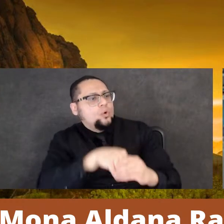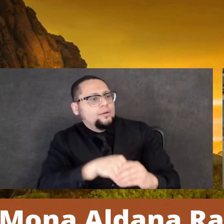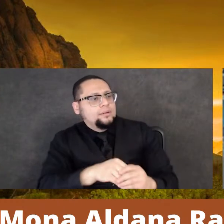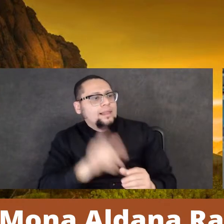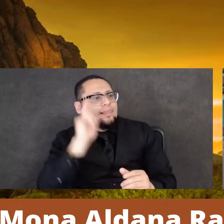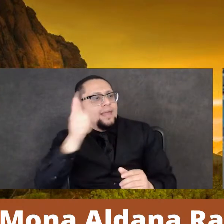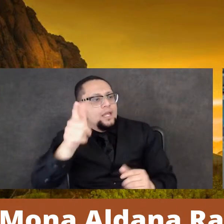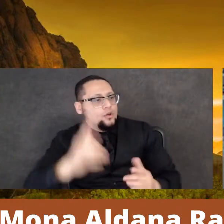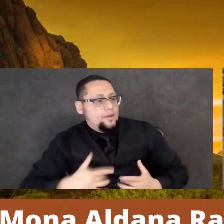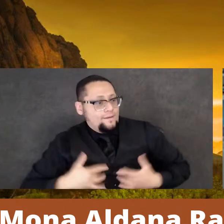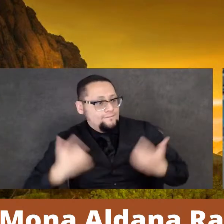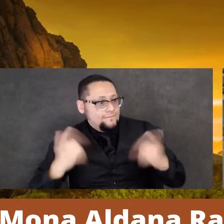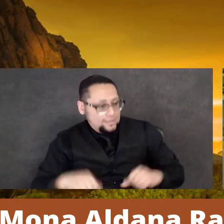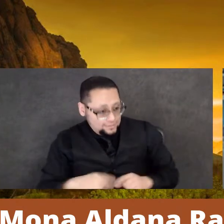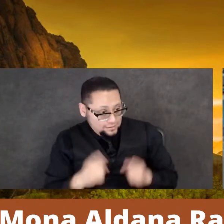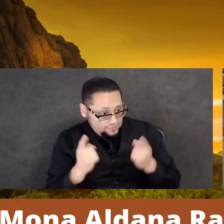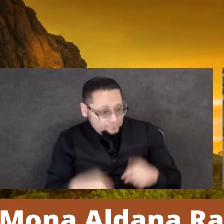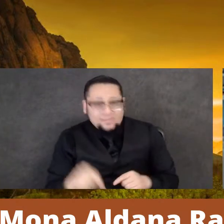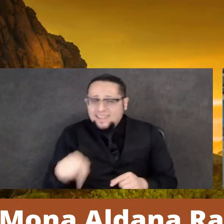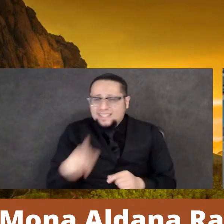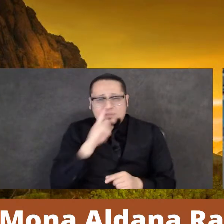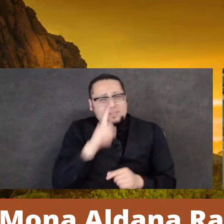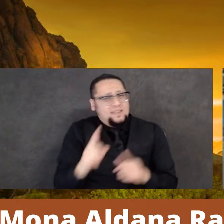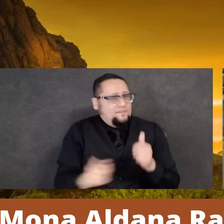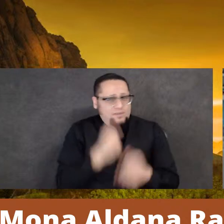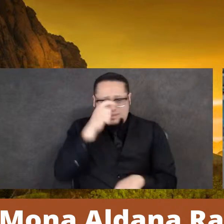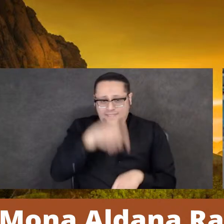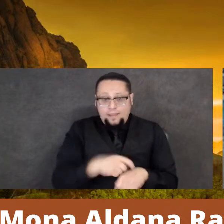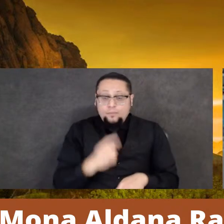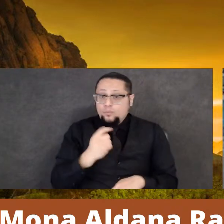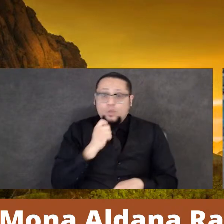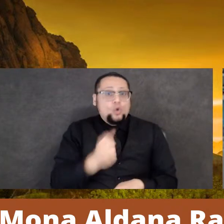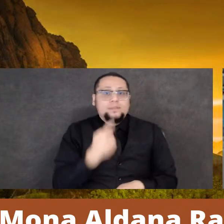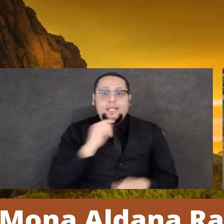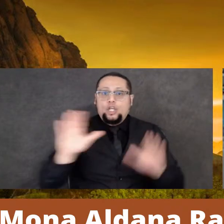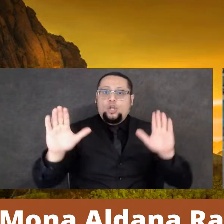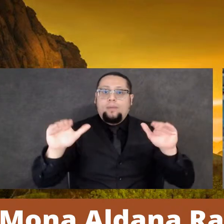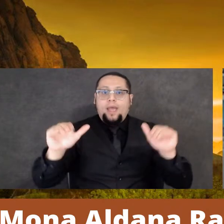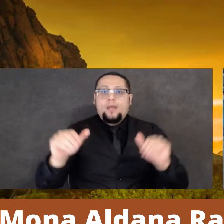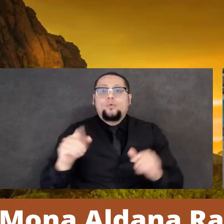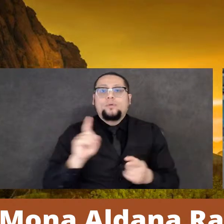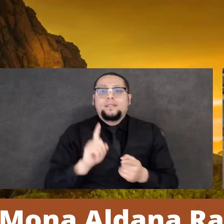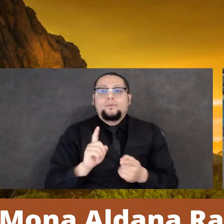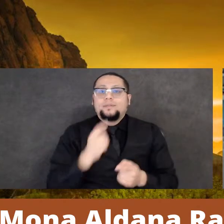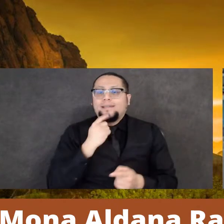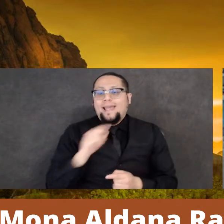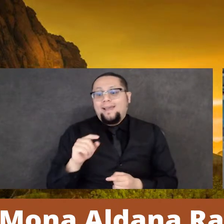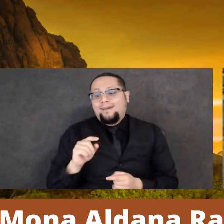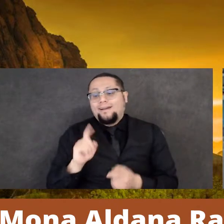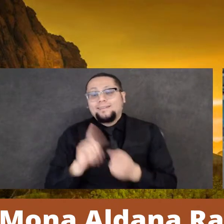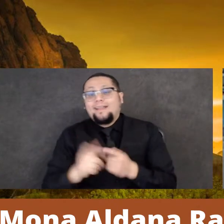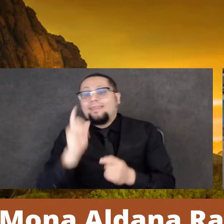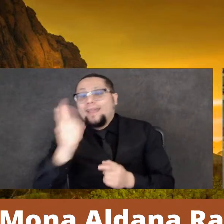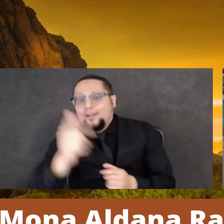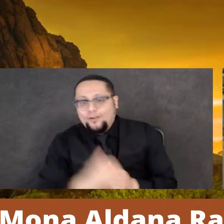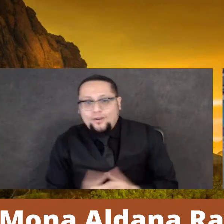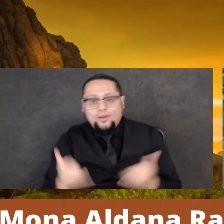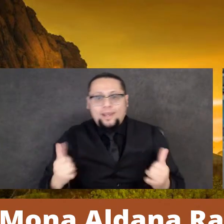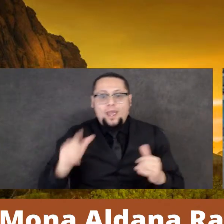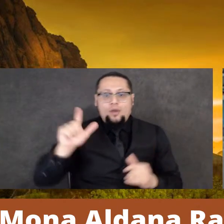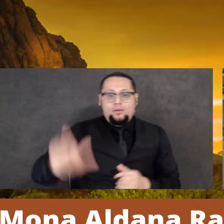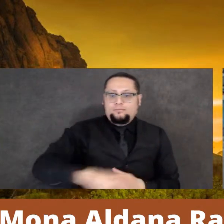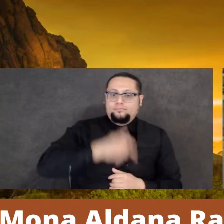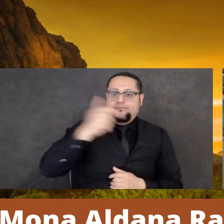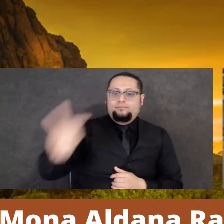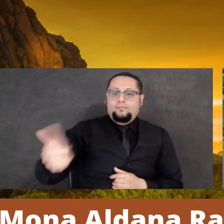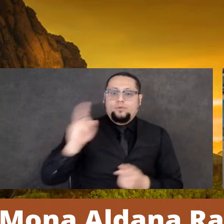conversations. So this is only the beginning. We don't say goodbye. We say until later. Thank you. And now I turn it over to our